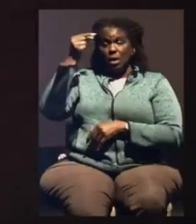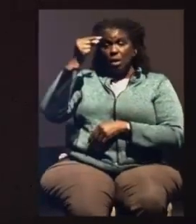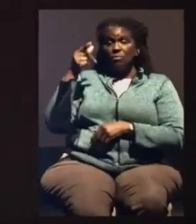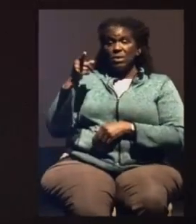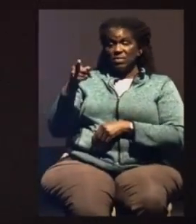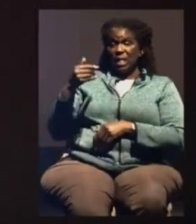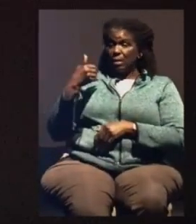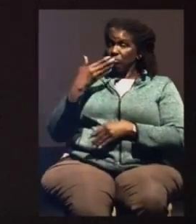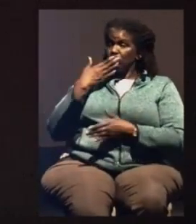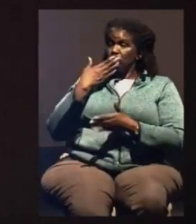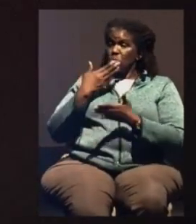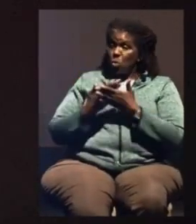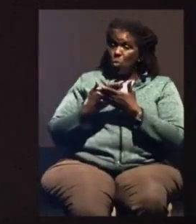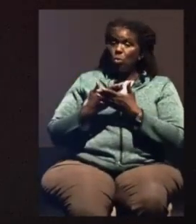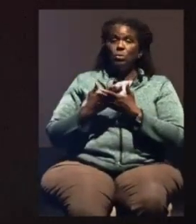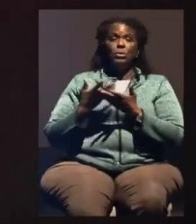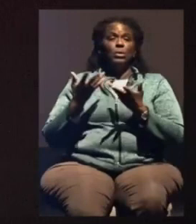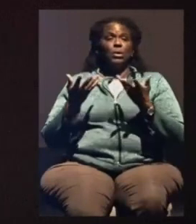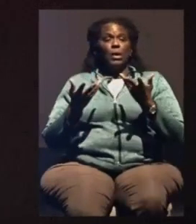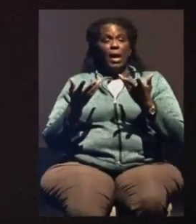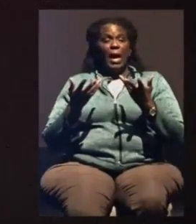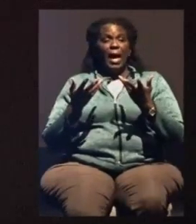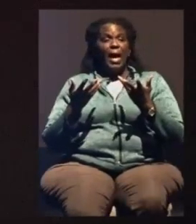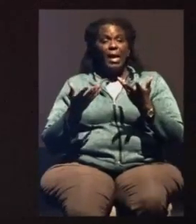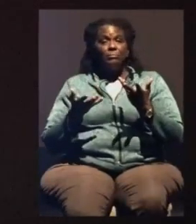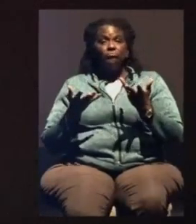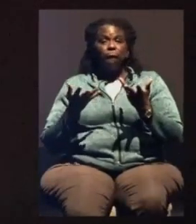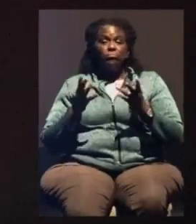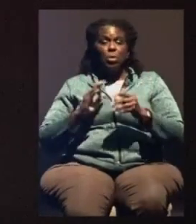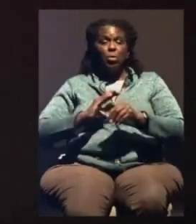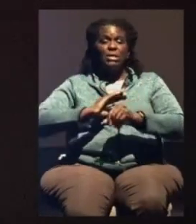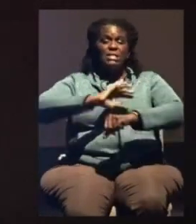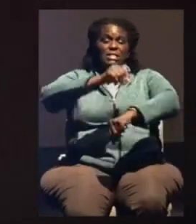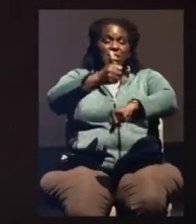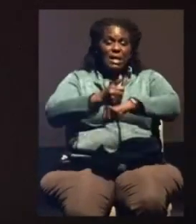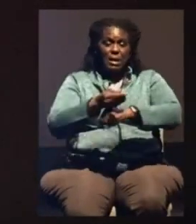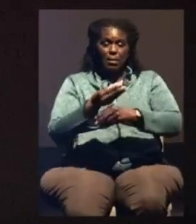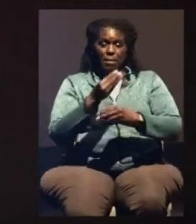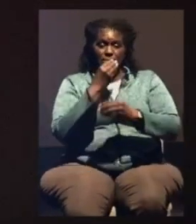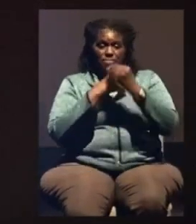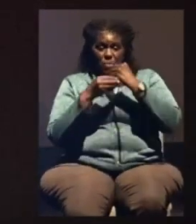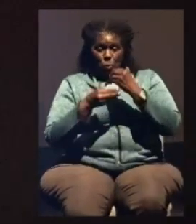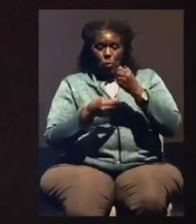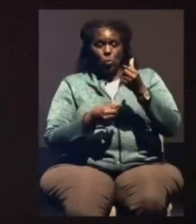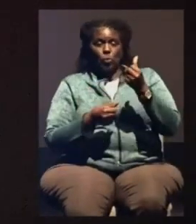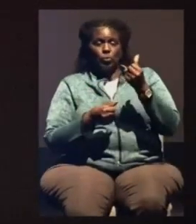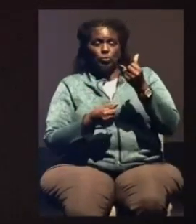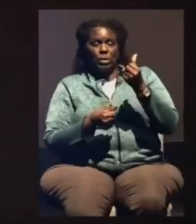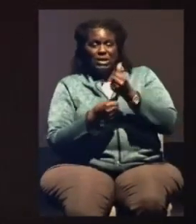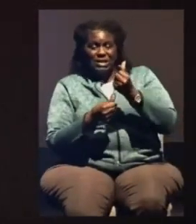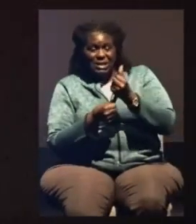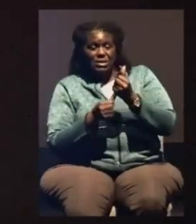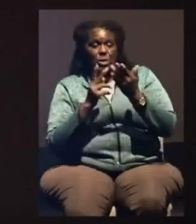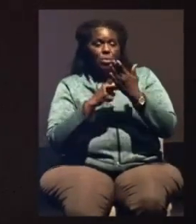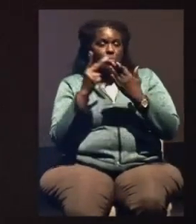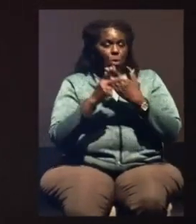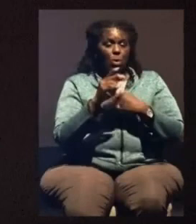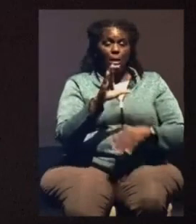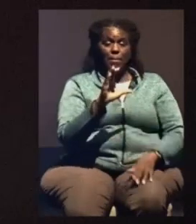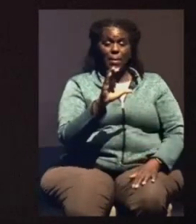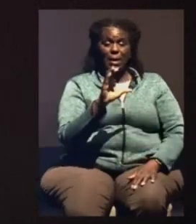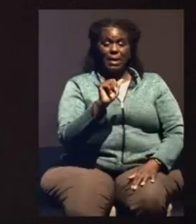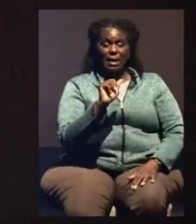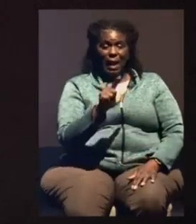been quite good at scaling up massive food assistance programs. You might be familiar with SNAP. It's called CalFresh here